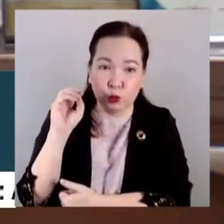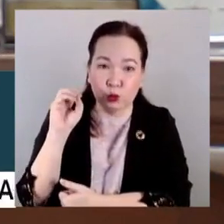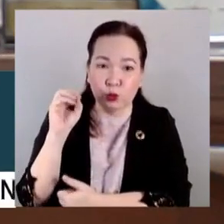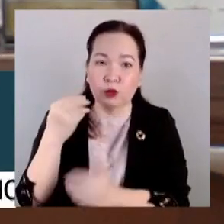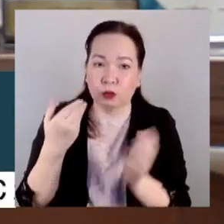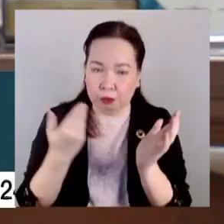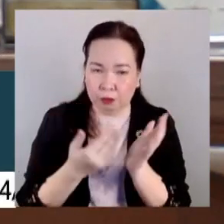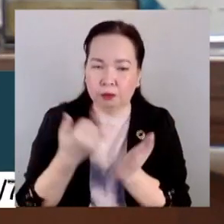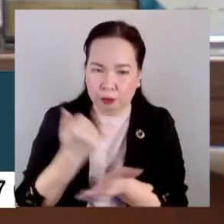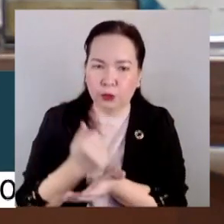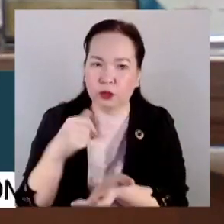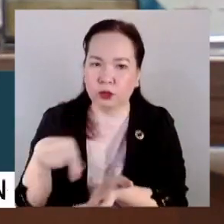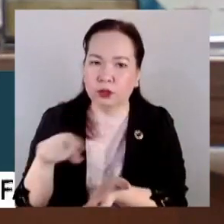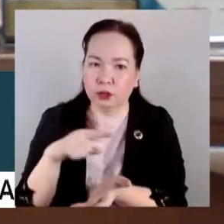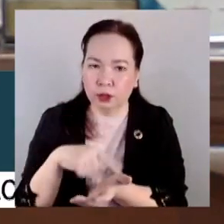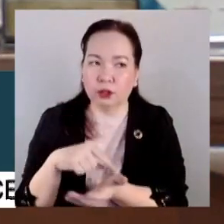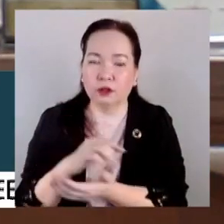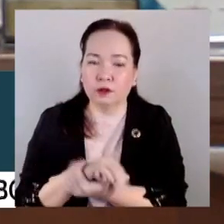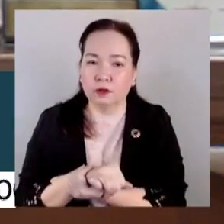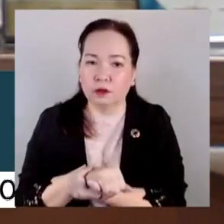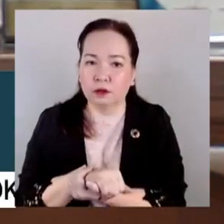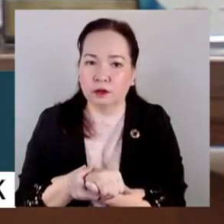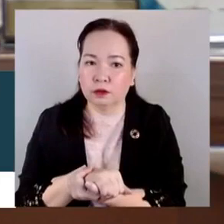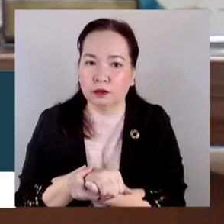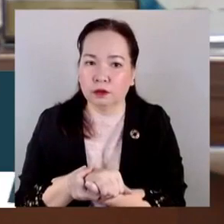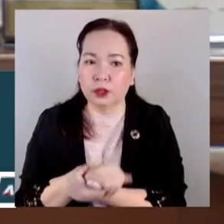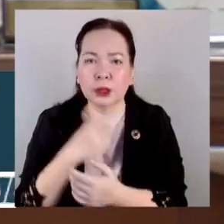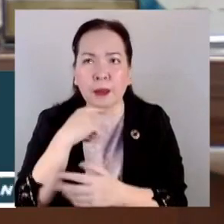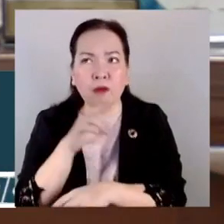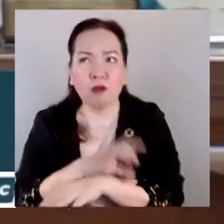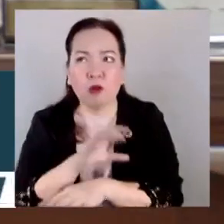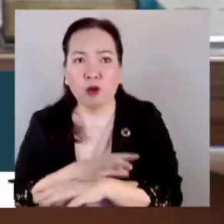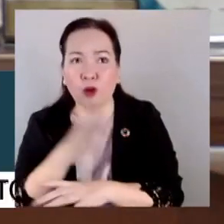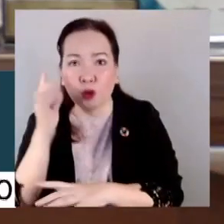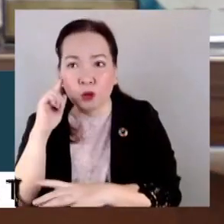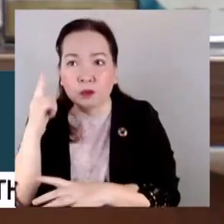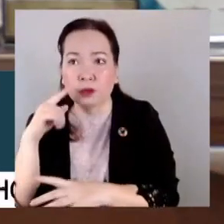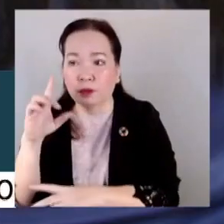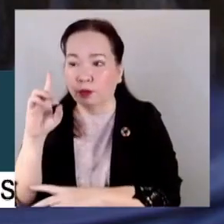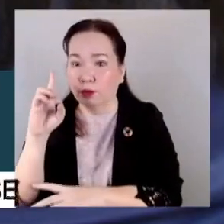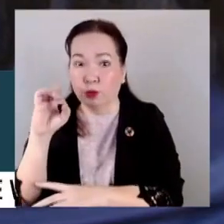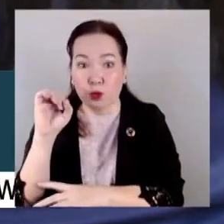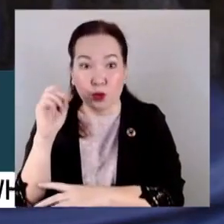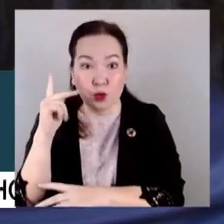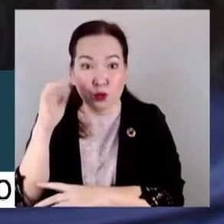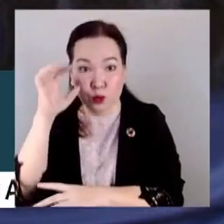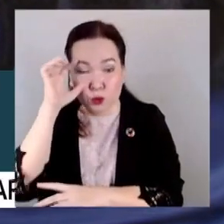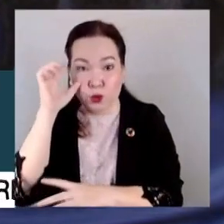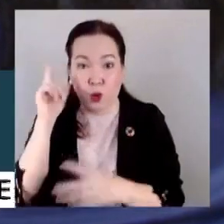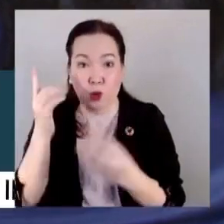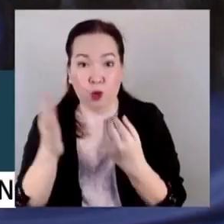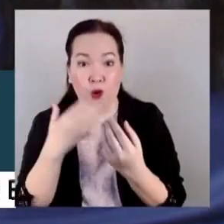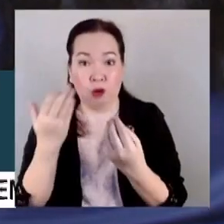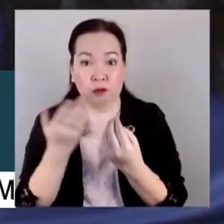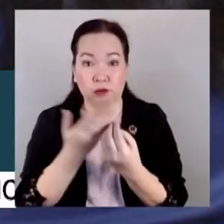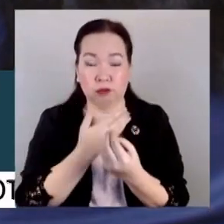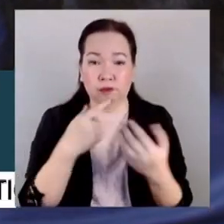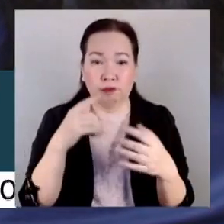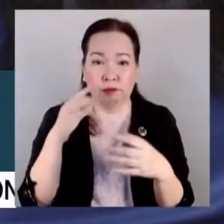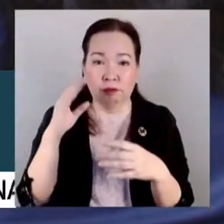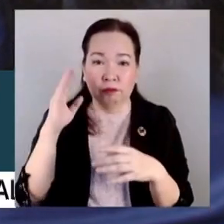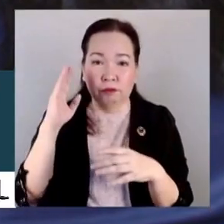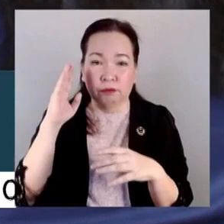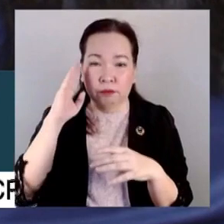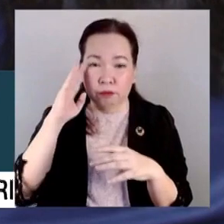the Commission on Appointments. There were rumors Diokno was on his way out of the Marcos administration, but President Marcos